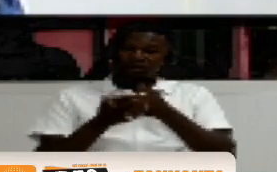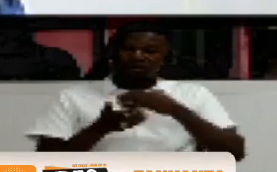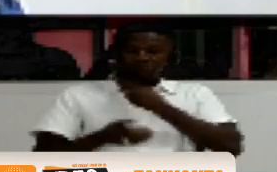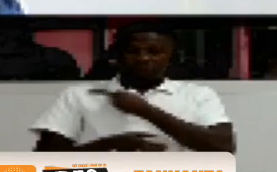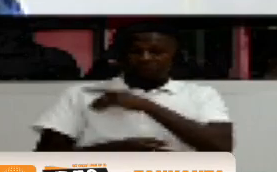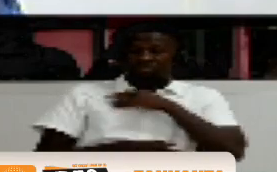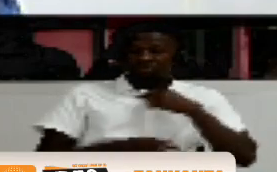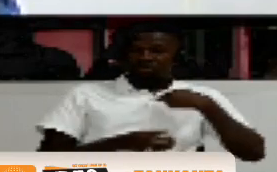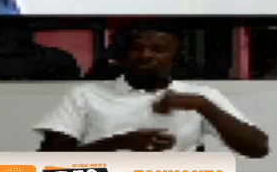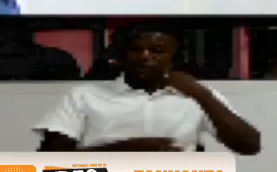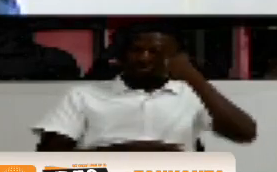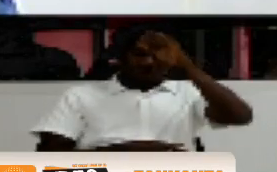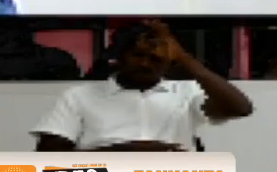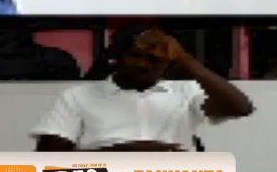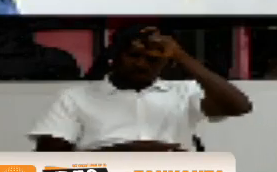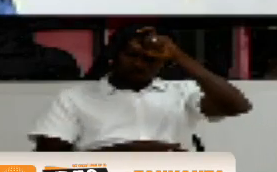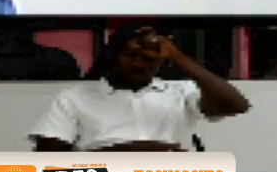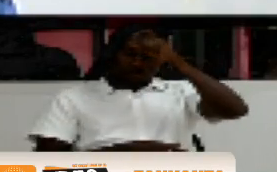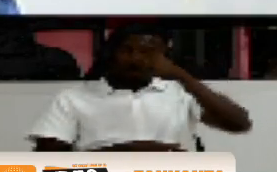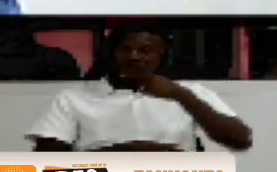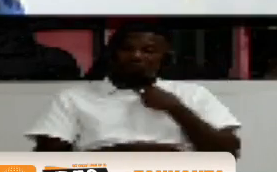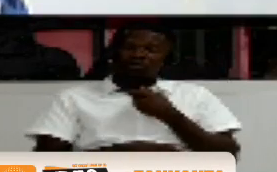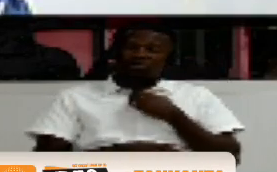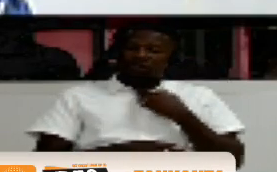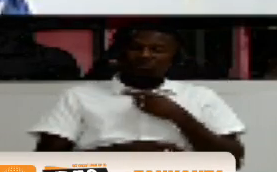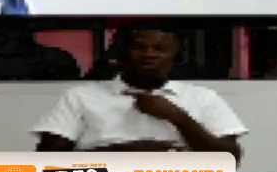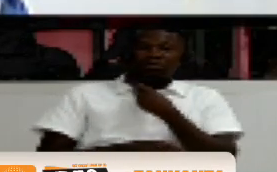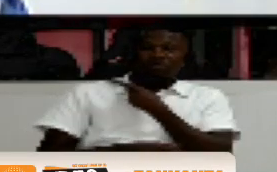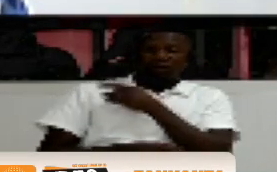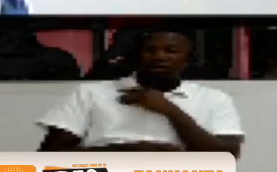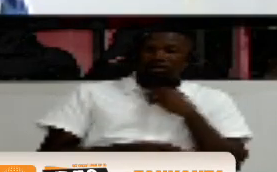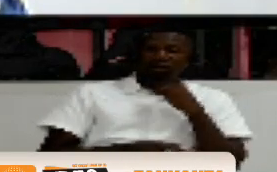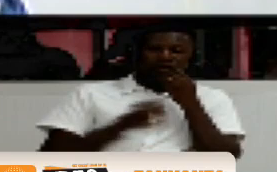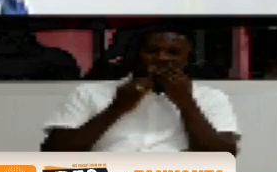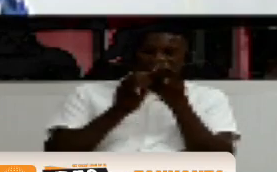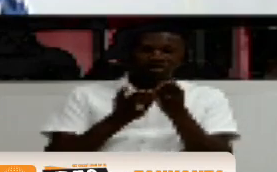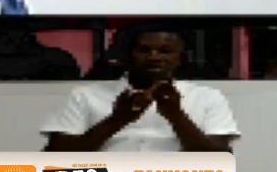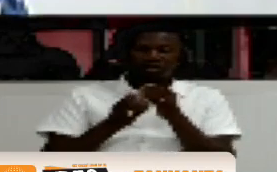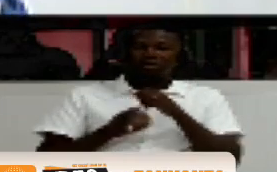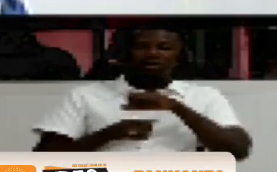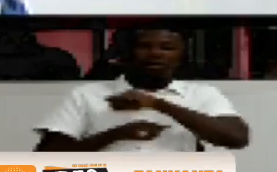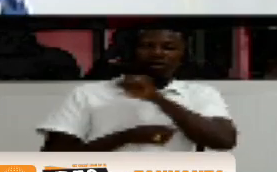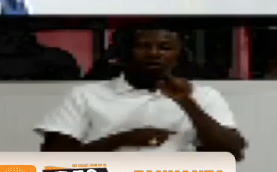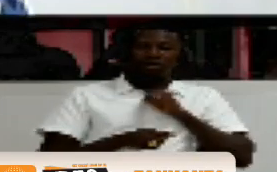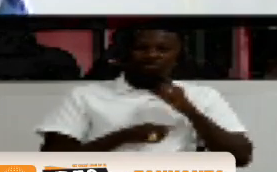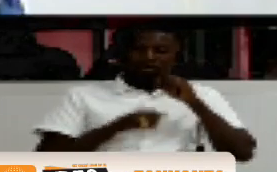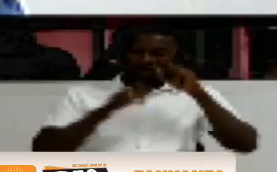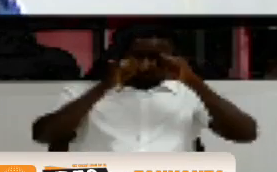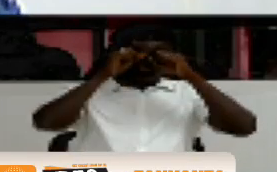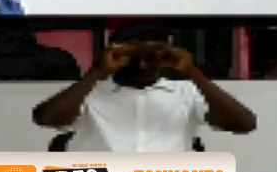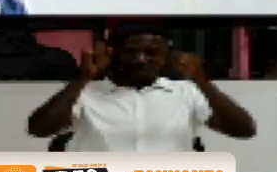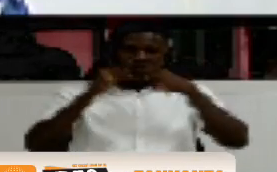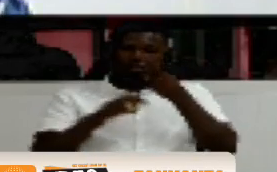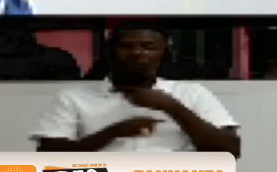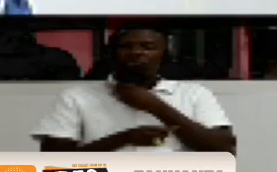our hopes raised only to be dashed as our government said they could not afford the air